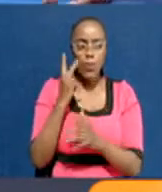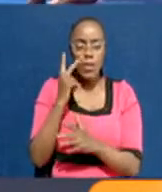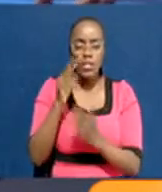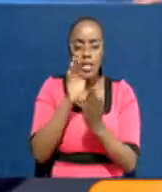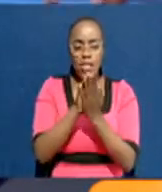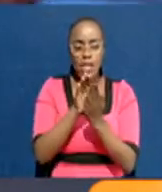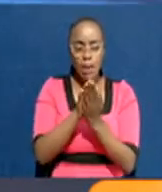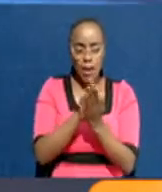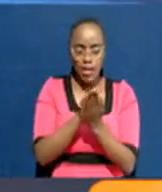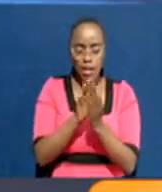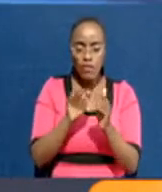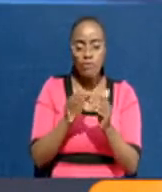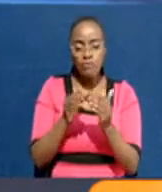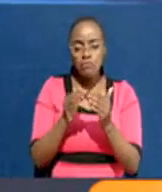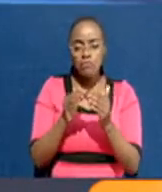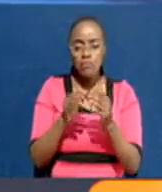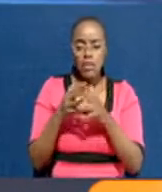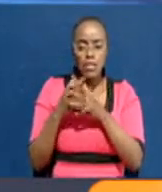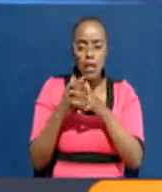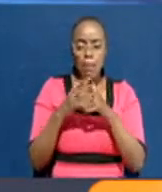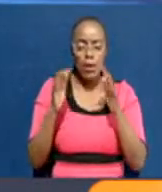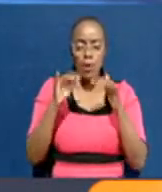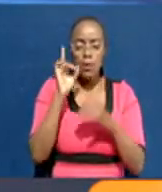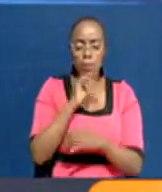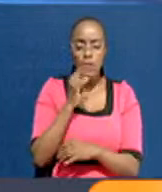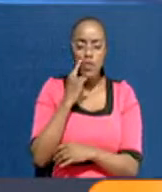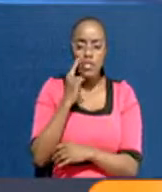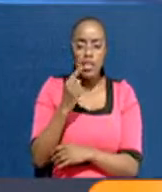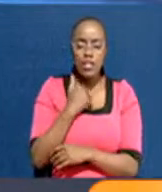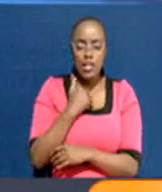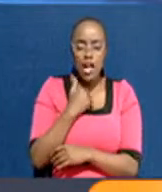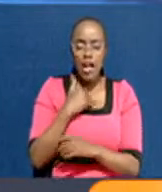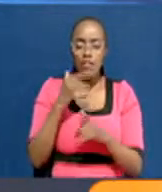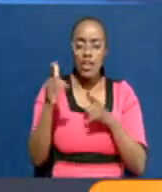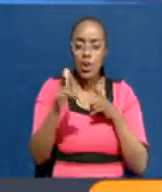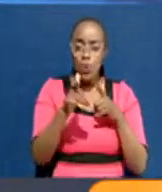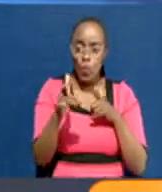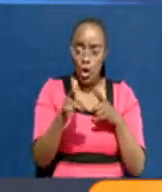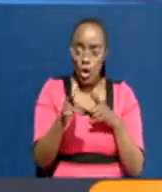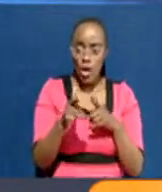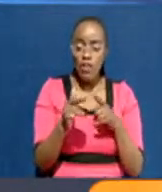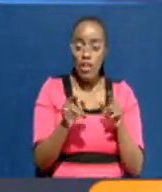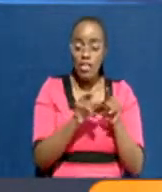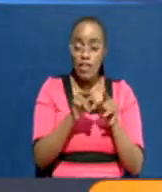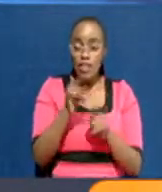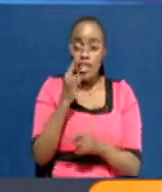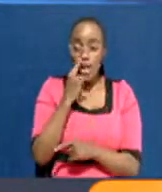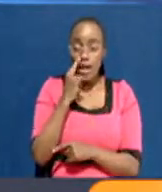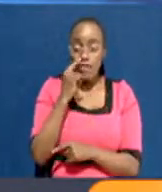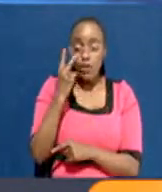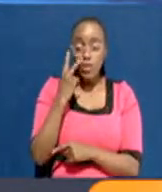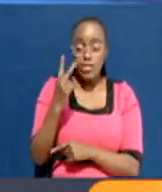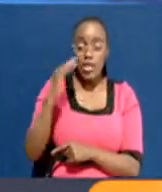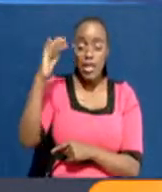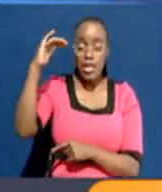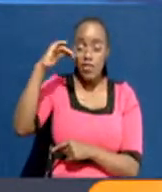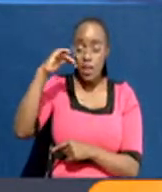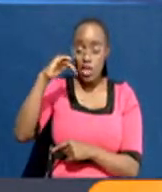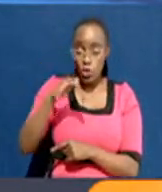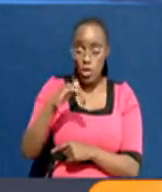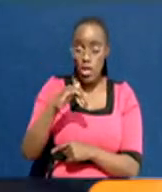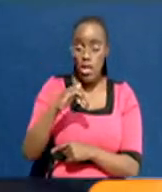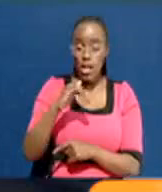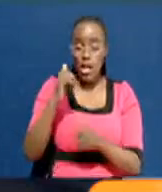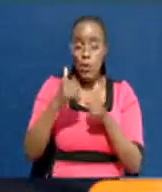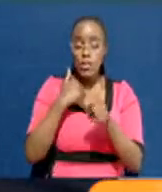fall in the United States. We have seen a bank like Credit Suisse fall. And here at home, we have seen inflation,